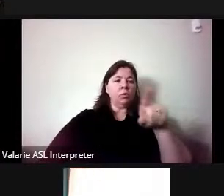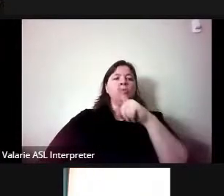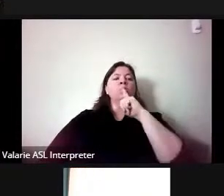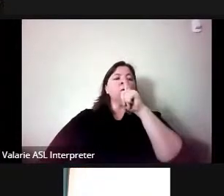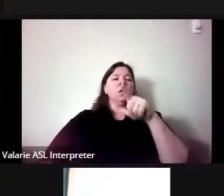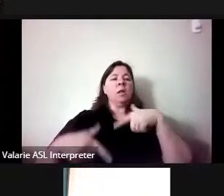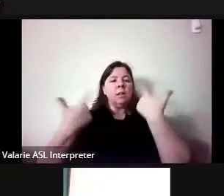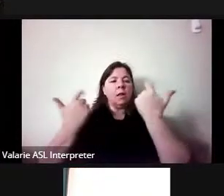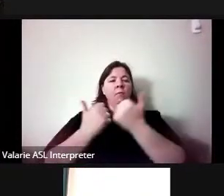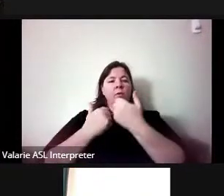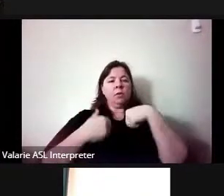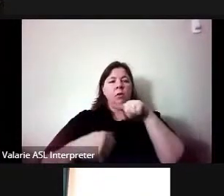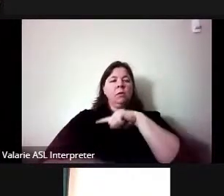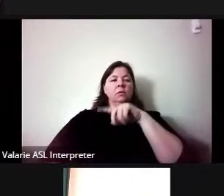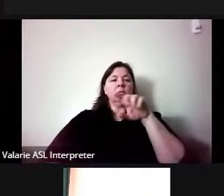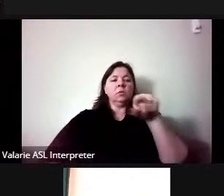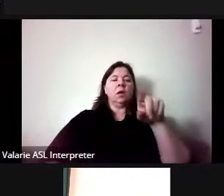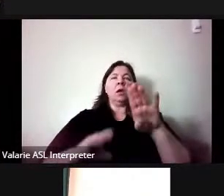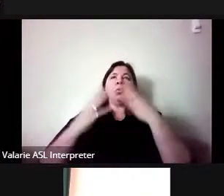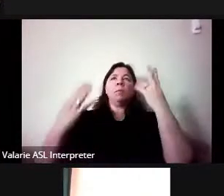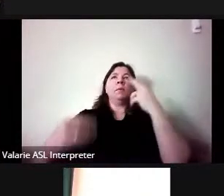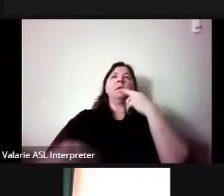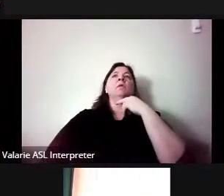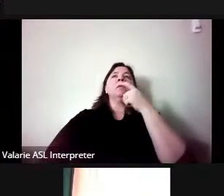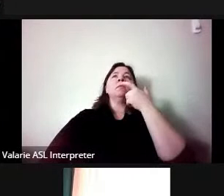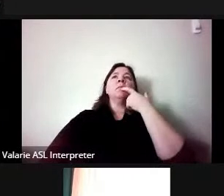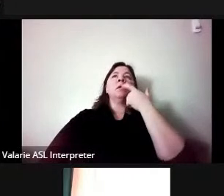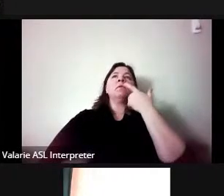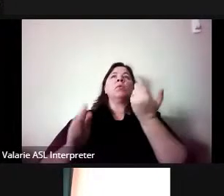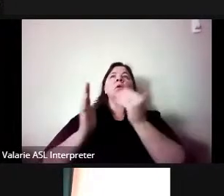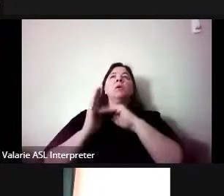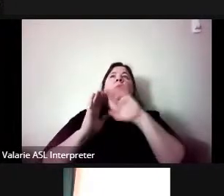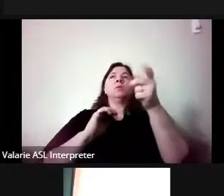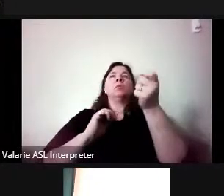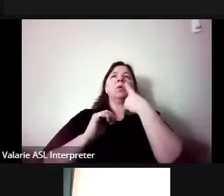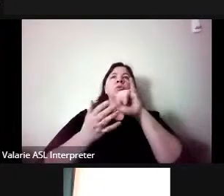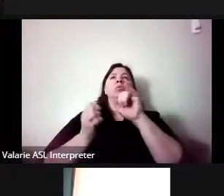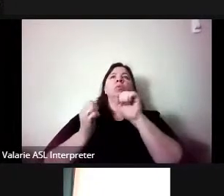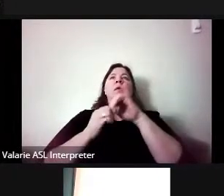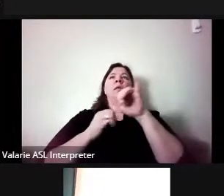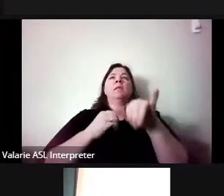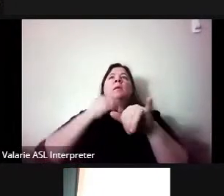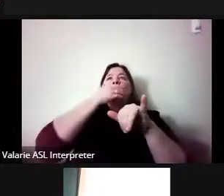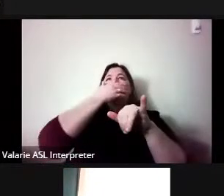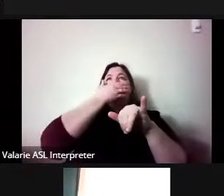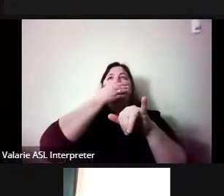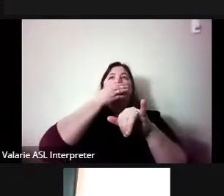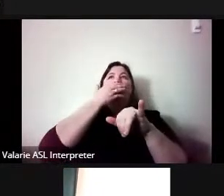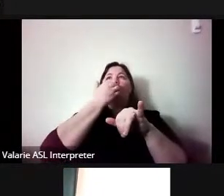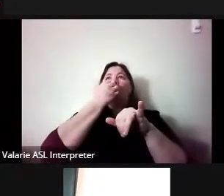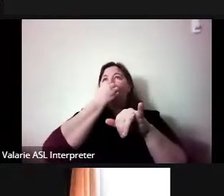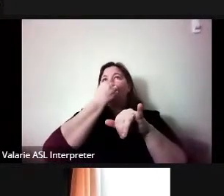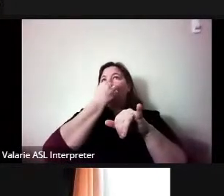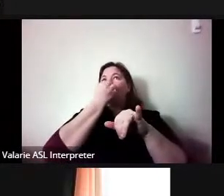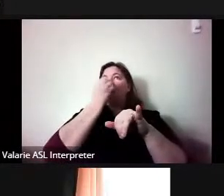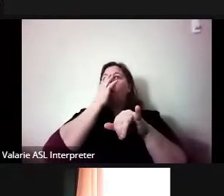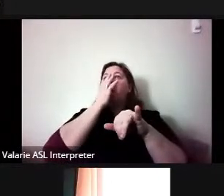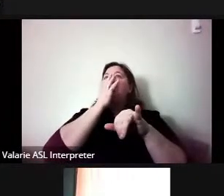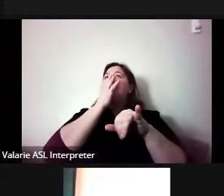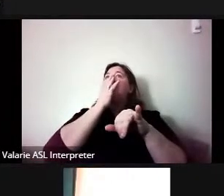with us here. And just unmute yourself and then ask your question. Try that. Okay, let me